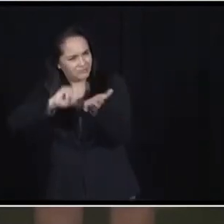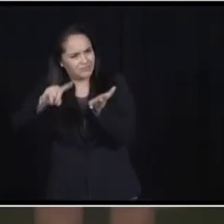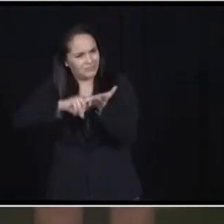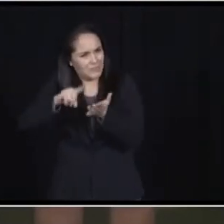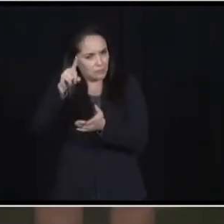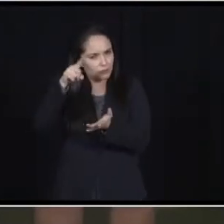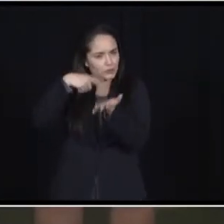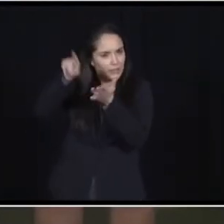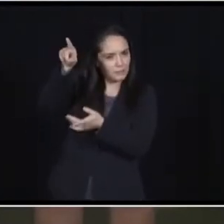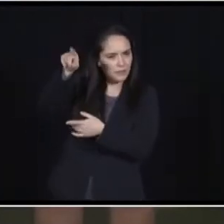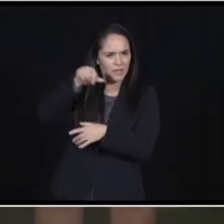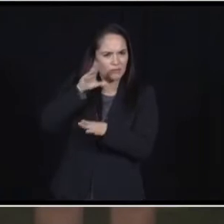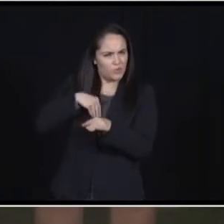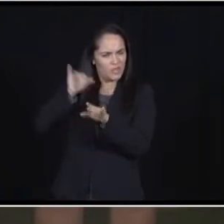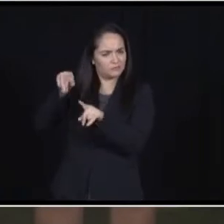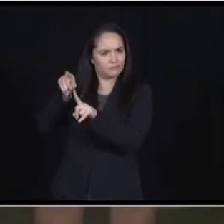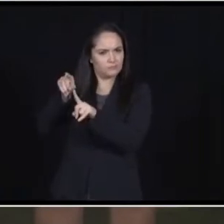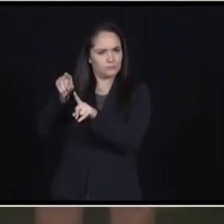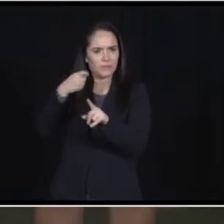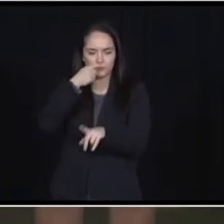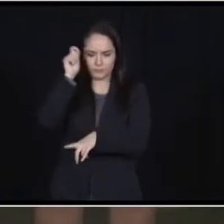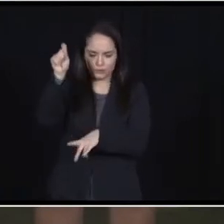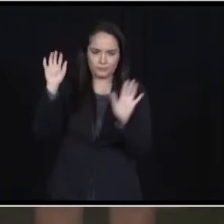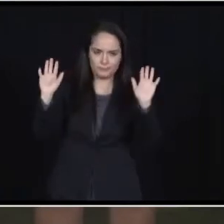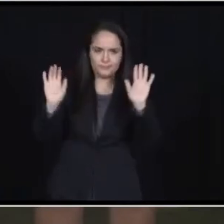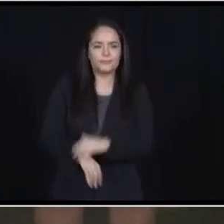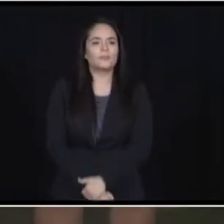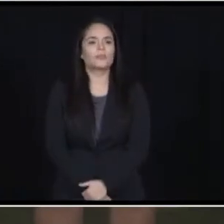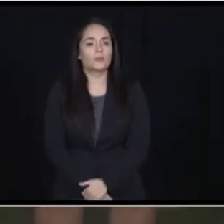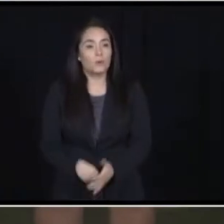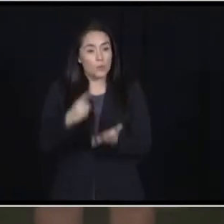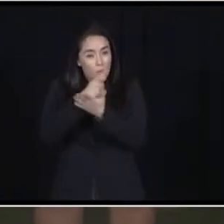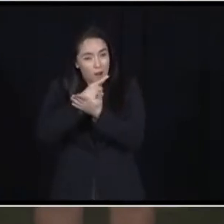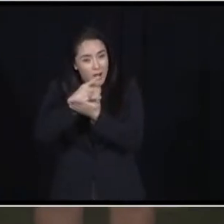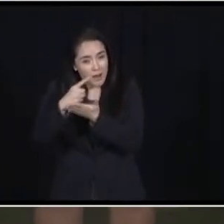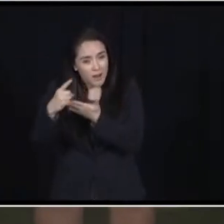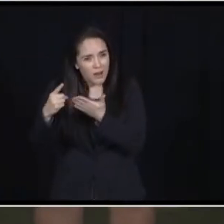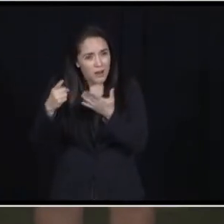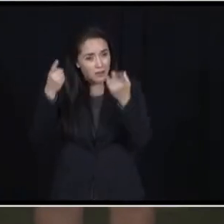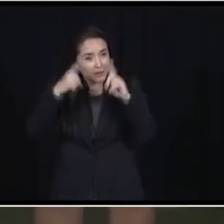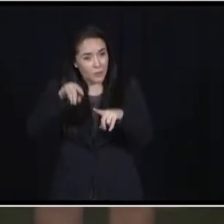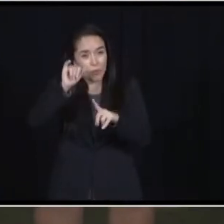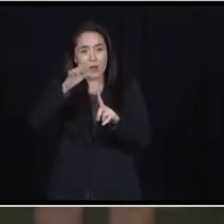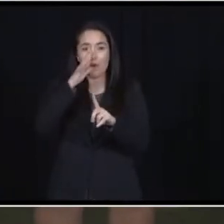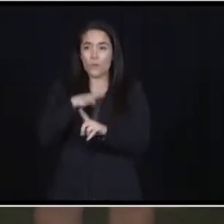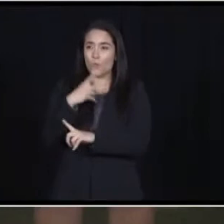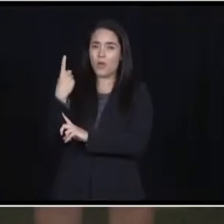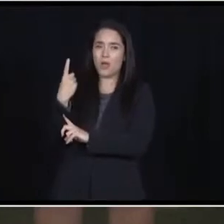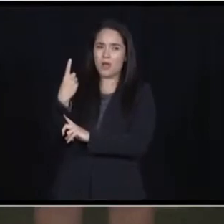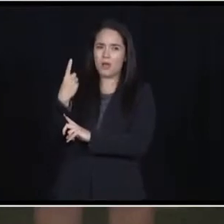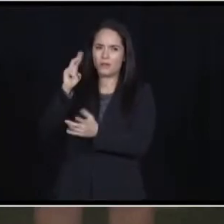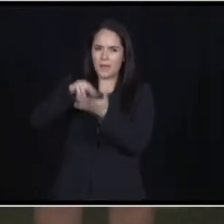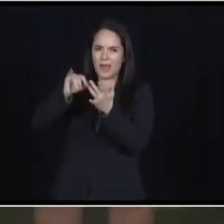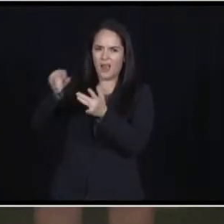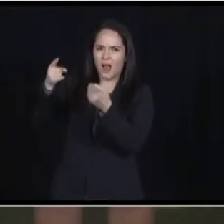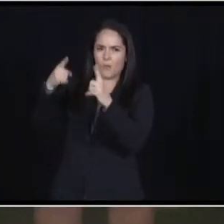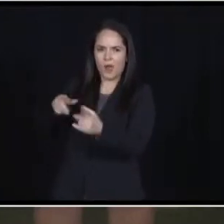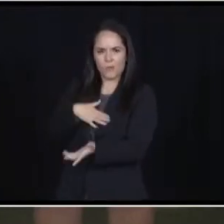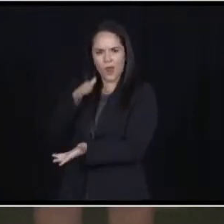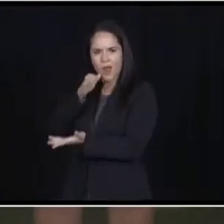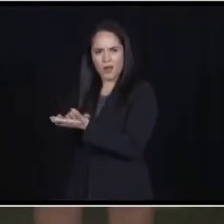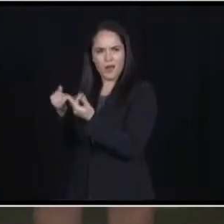that's unacceptable. That's all I have to say. It's happened to that woman. It's happened to my own wife. So how many other people is it